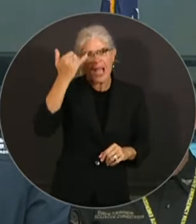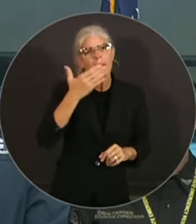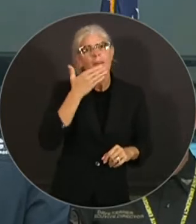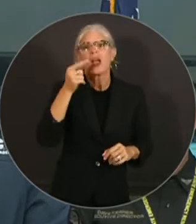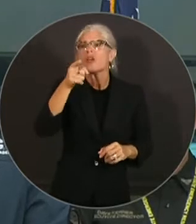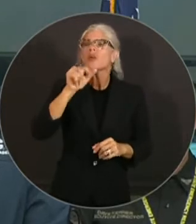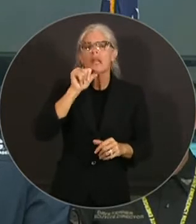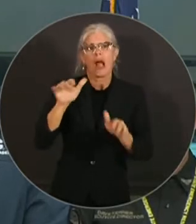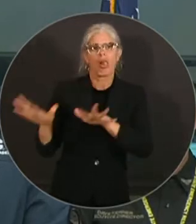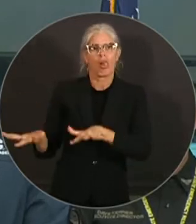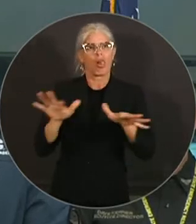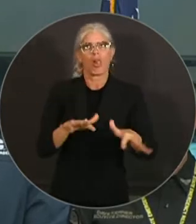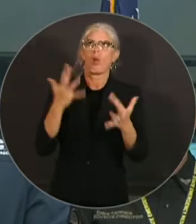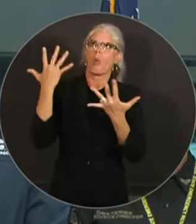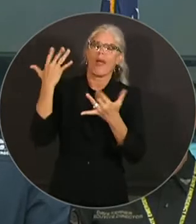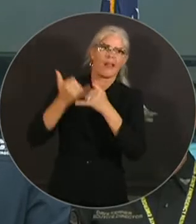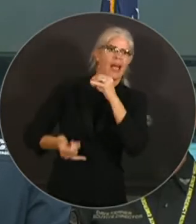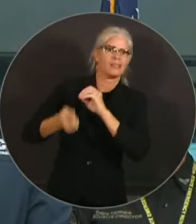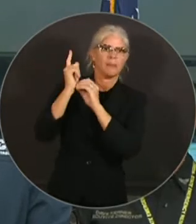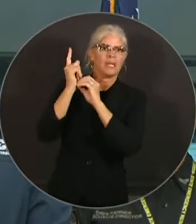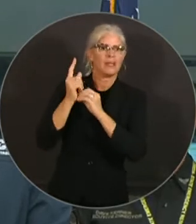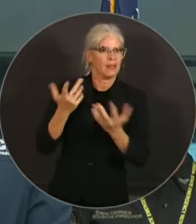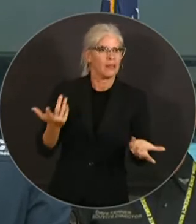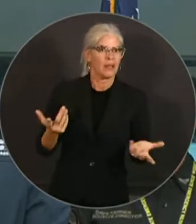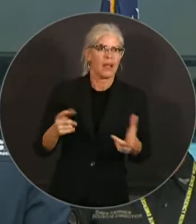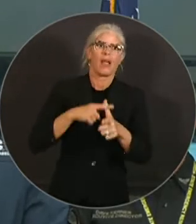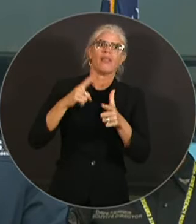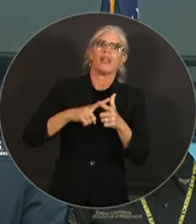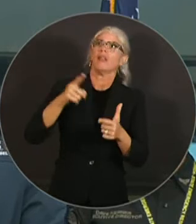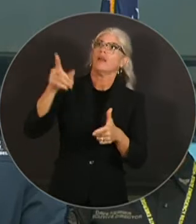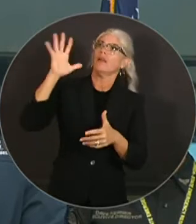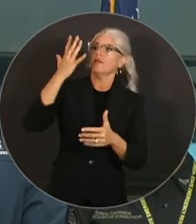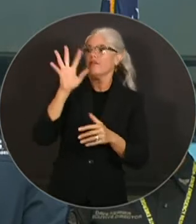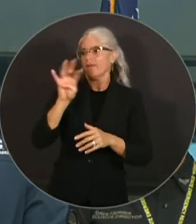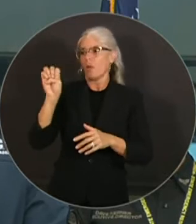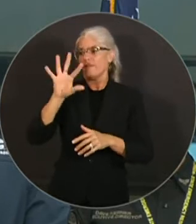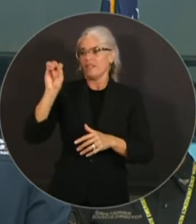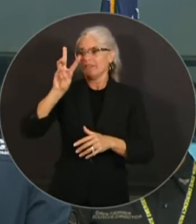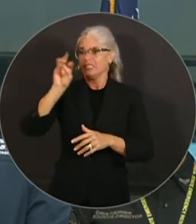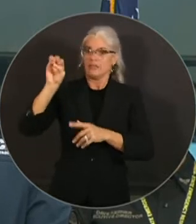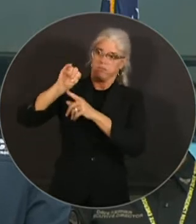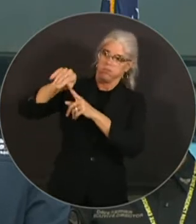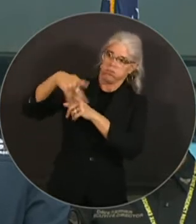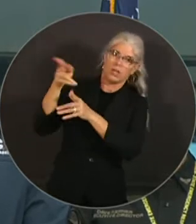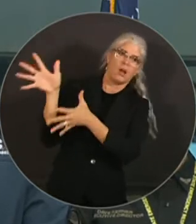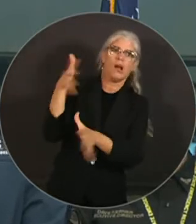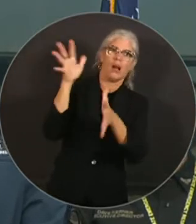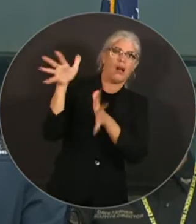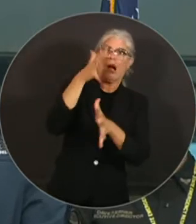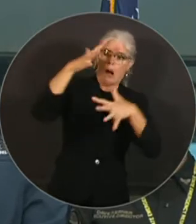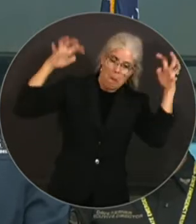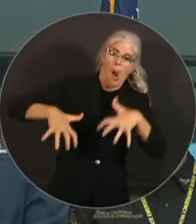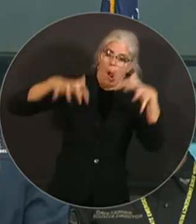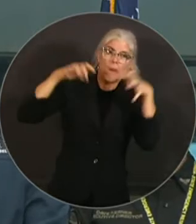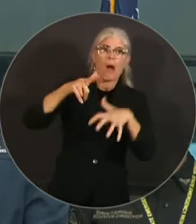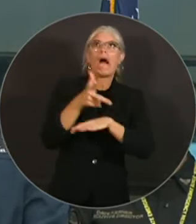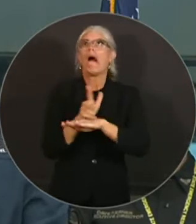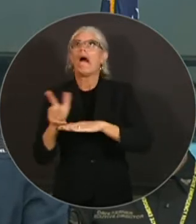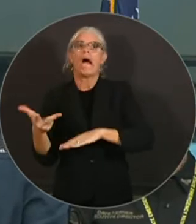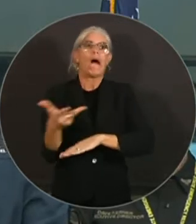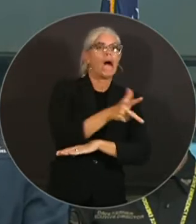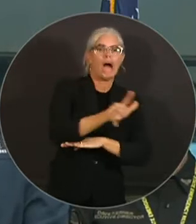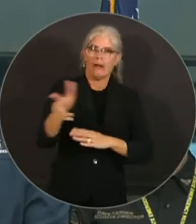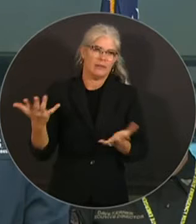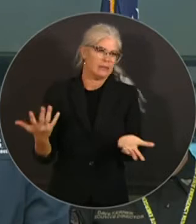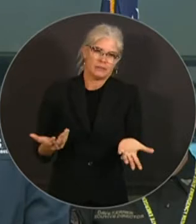last minute. You start seeing 40, 50, 60 mile an hour winds whipping, rain and nasty conditions, and think that's the time you want to